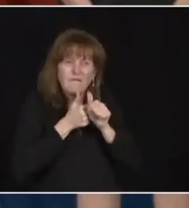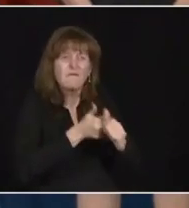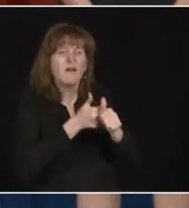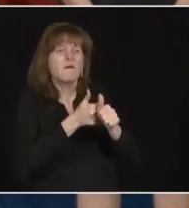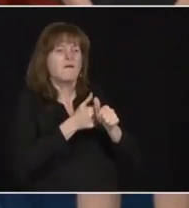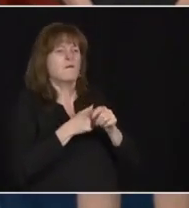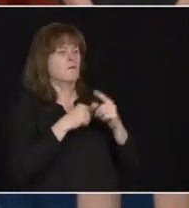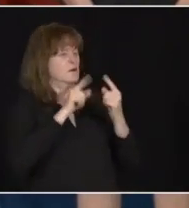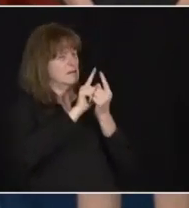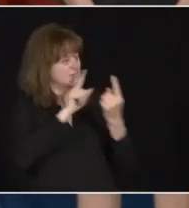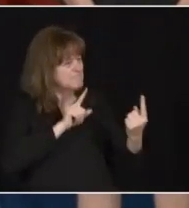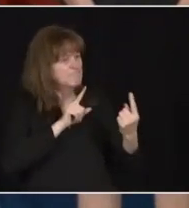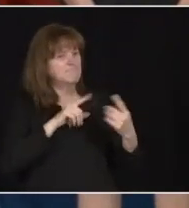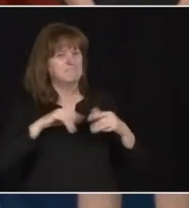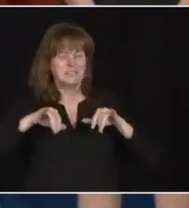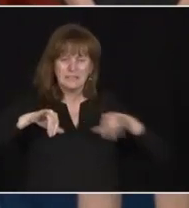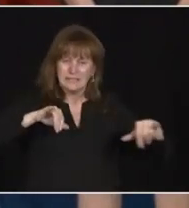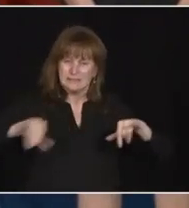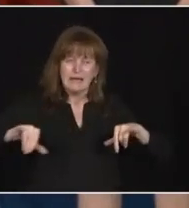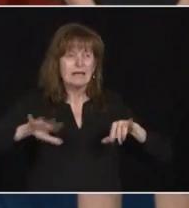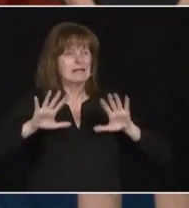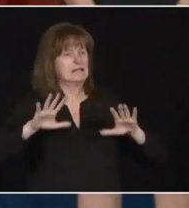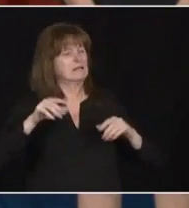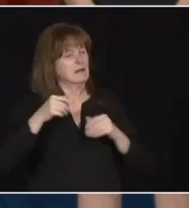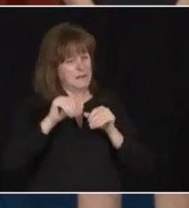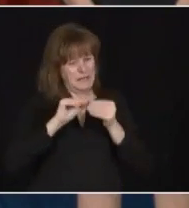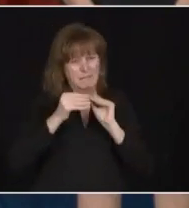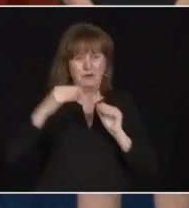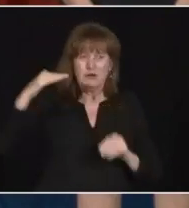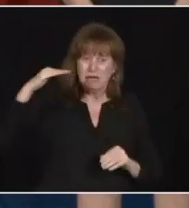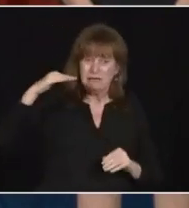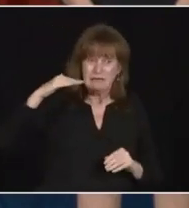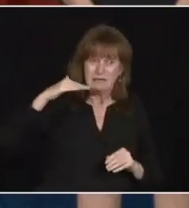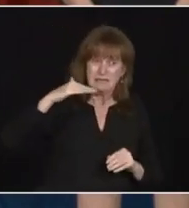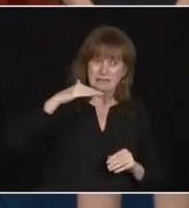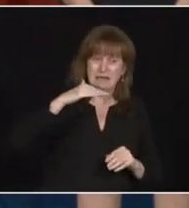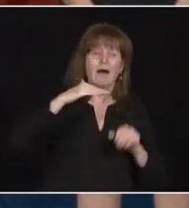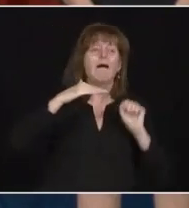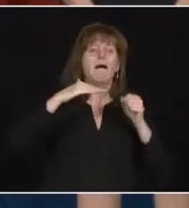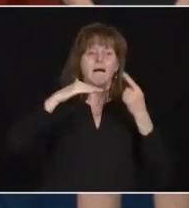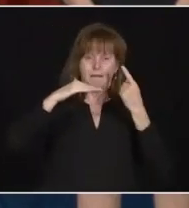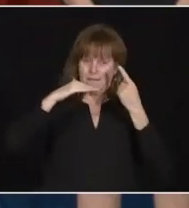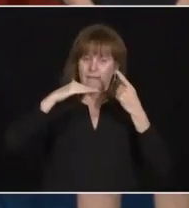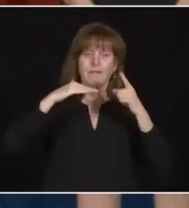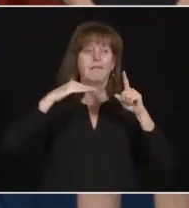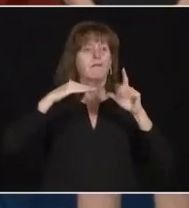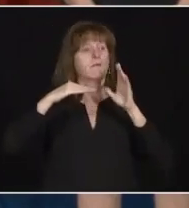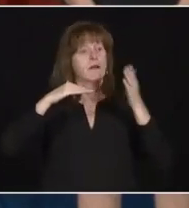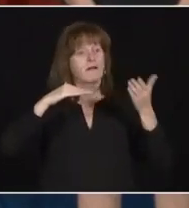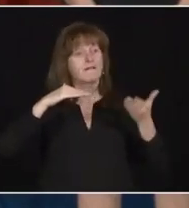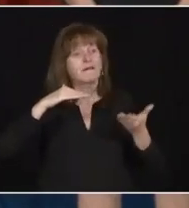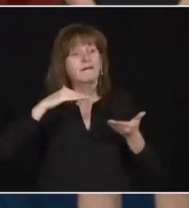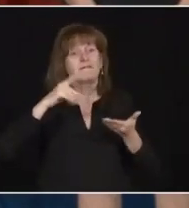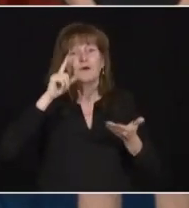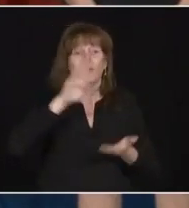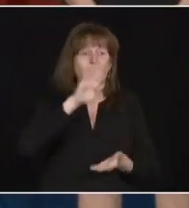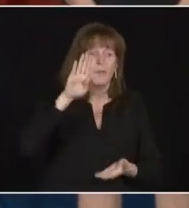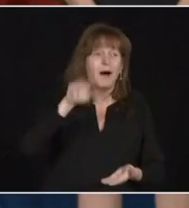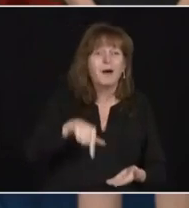the quicker we'll be able to have some loved ones over for maybe a barbecue or so. Next